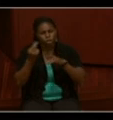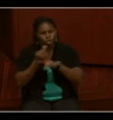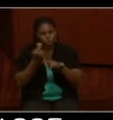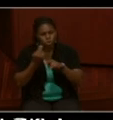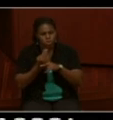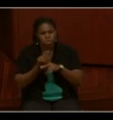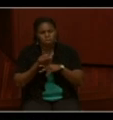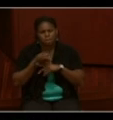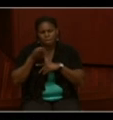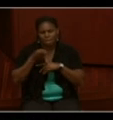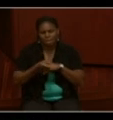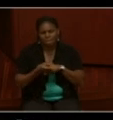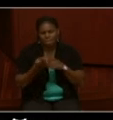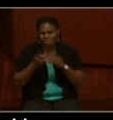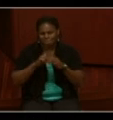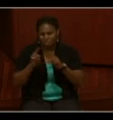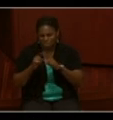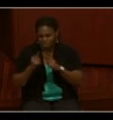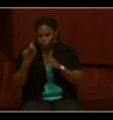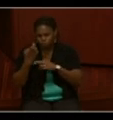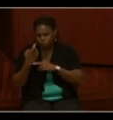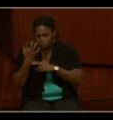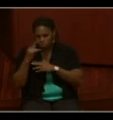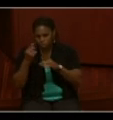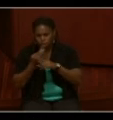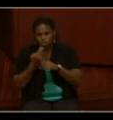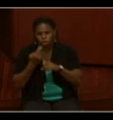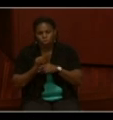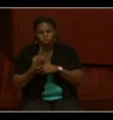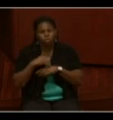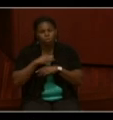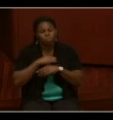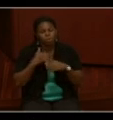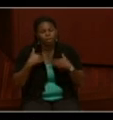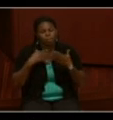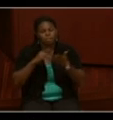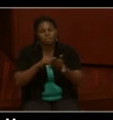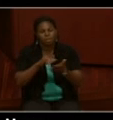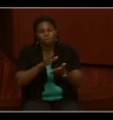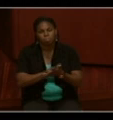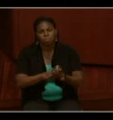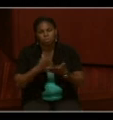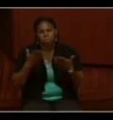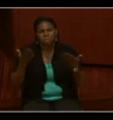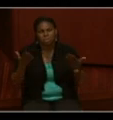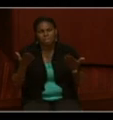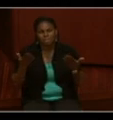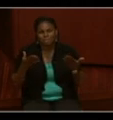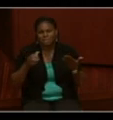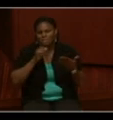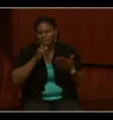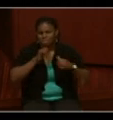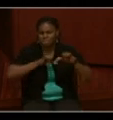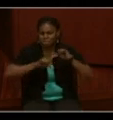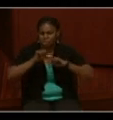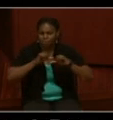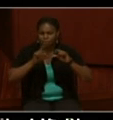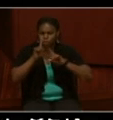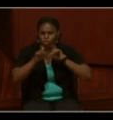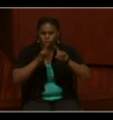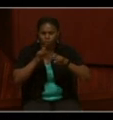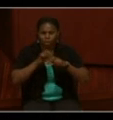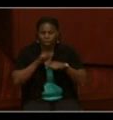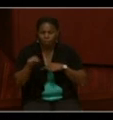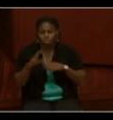opium den or as a boarding house. We as archivists have made a somewhat unscientific survey of these